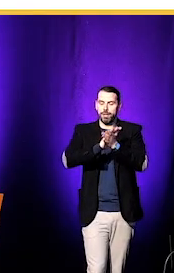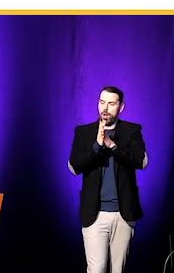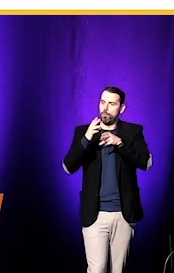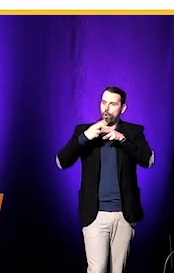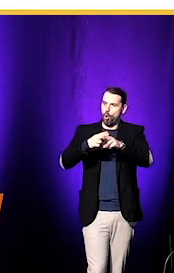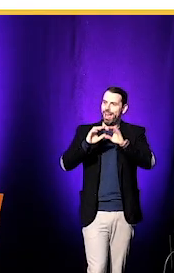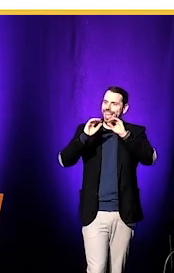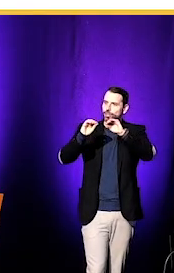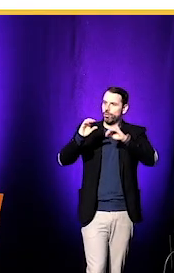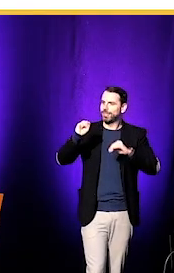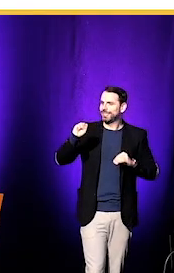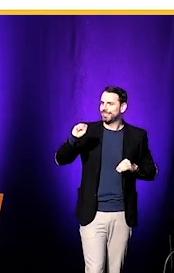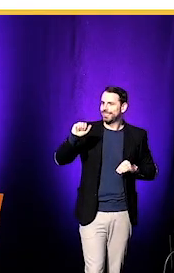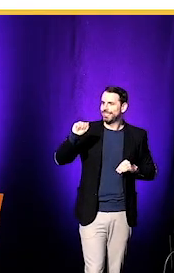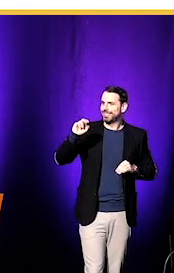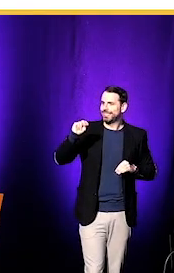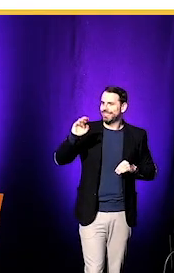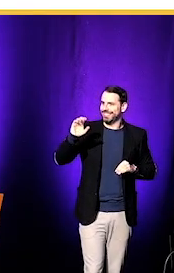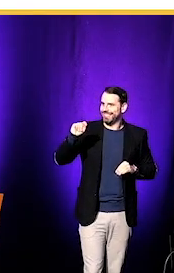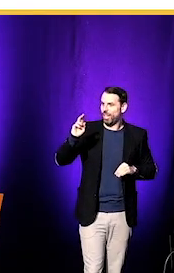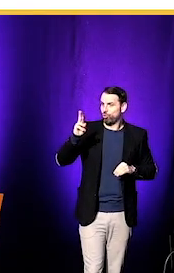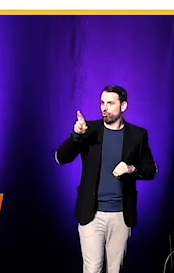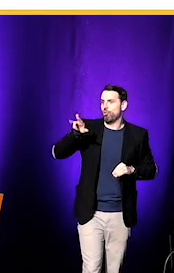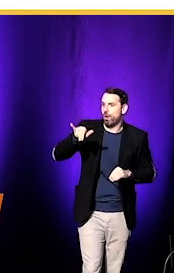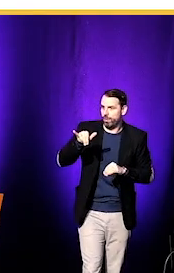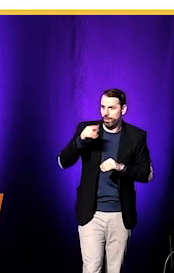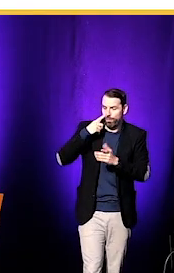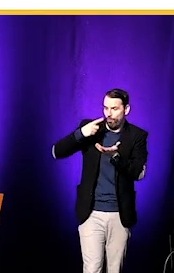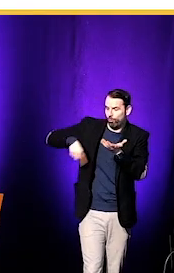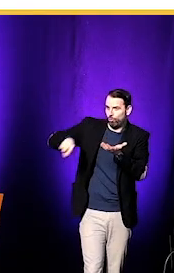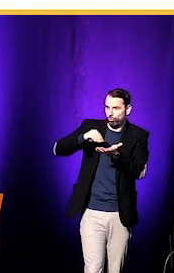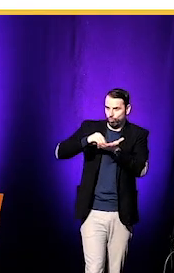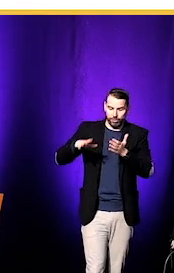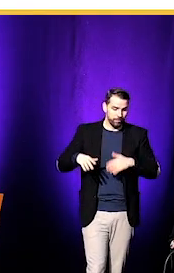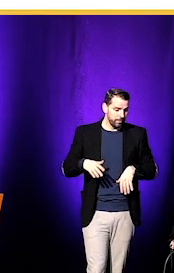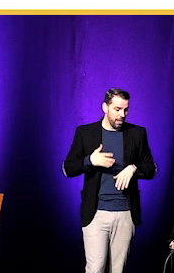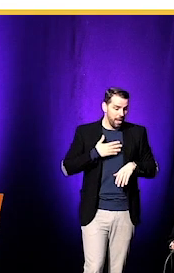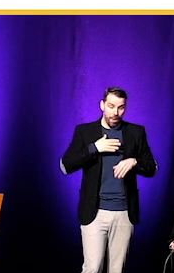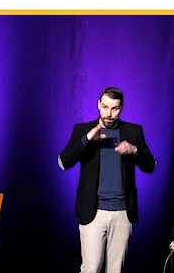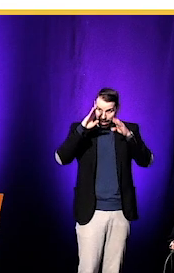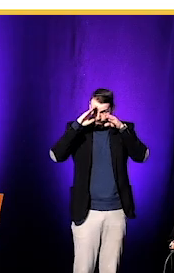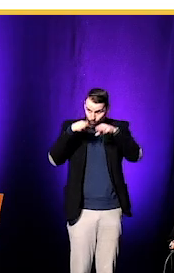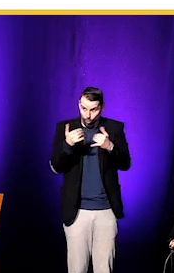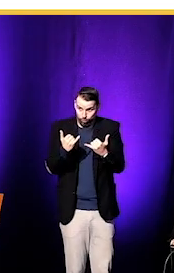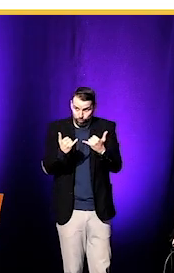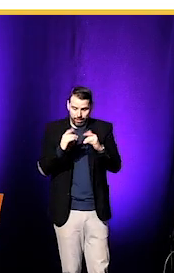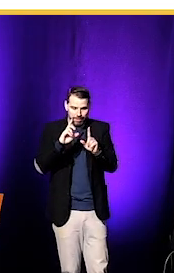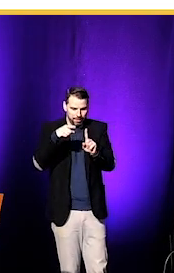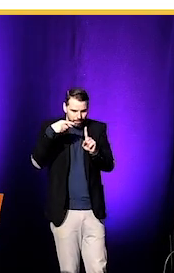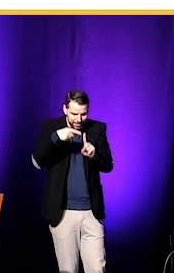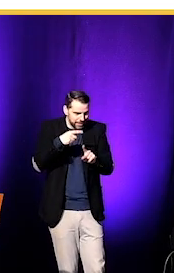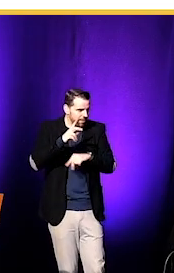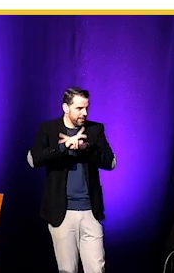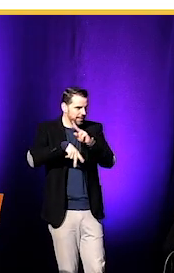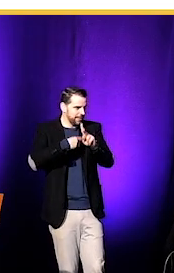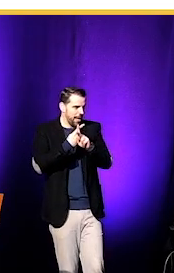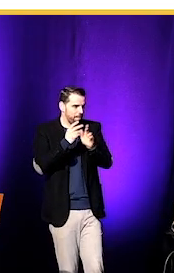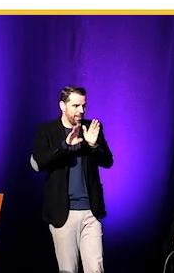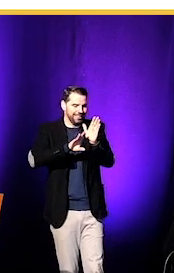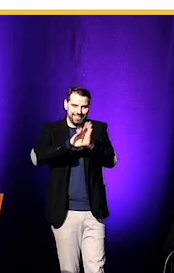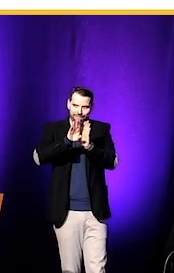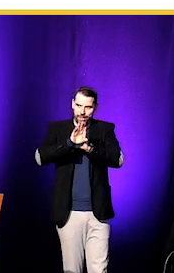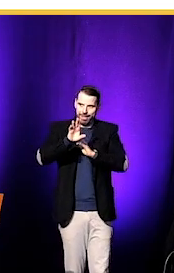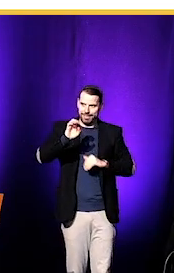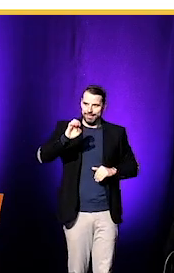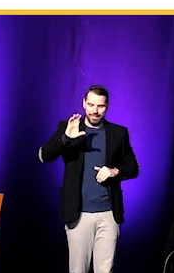use Manuel Espinosa's term. I focus today on a particular kind of developmental ecology growing out of